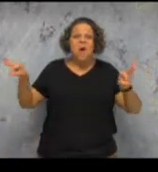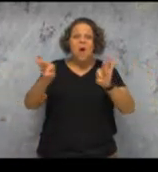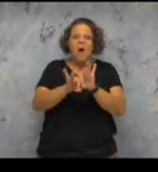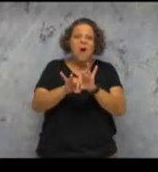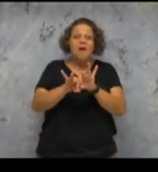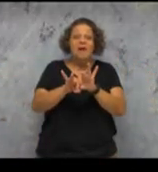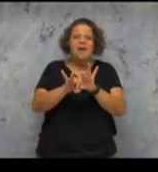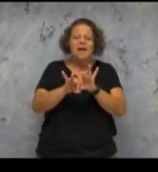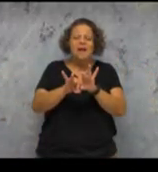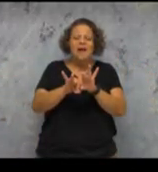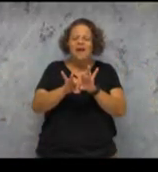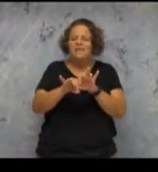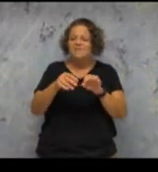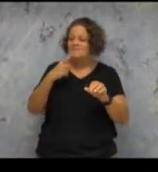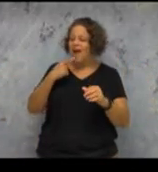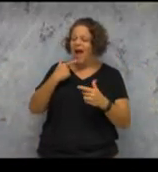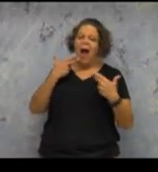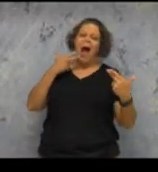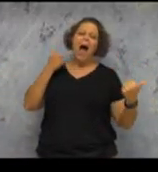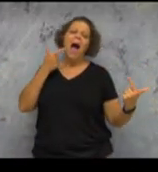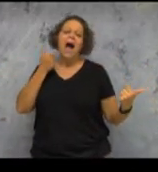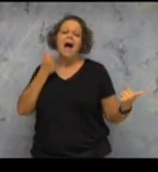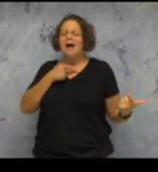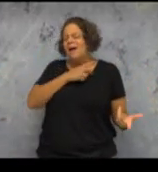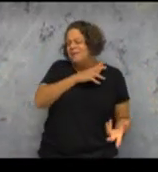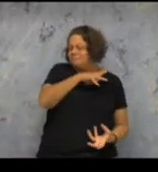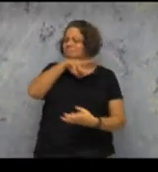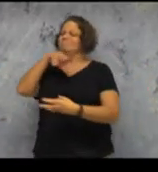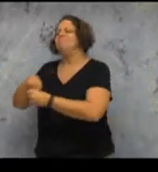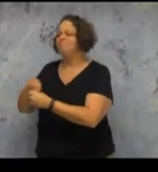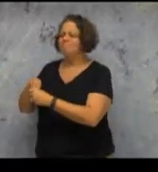And then Red laughed and joined the fun.